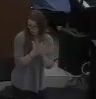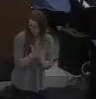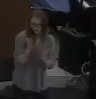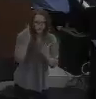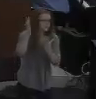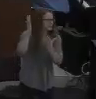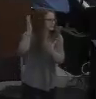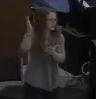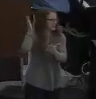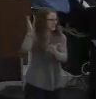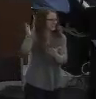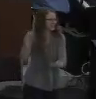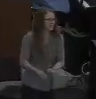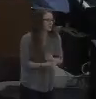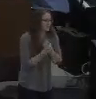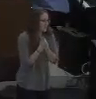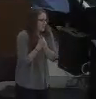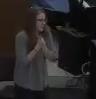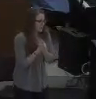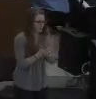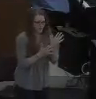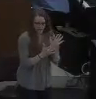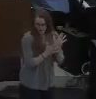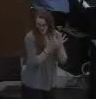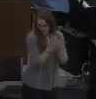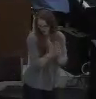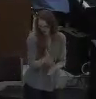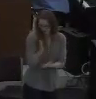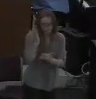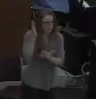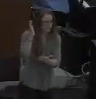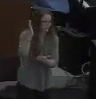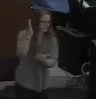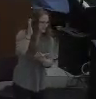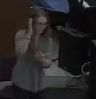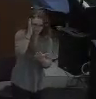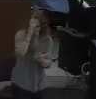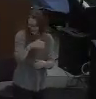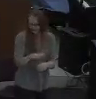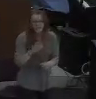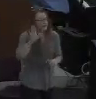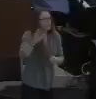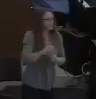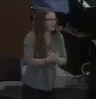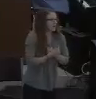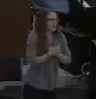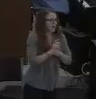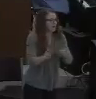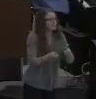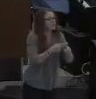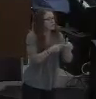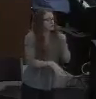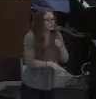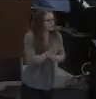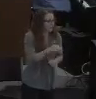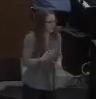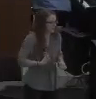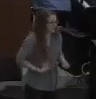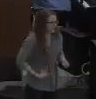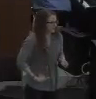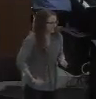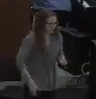love Jesus. Oh, how I love Jesus, whose love has first